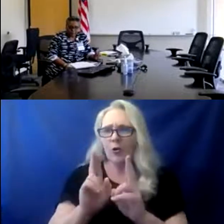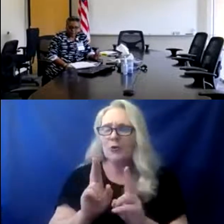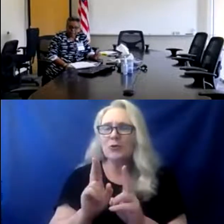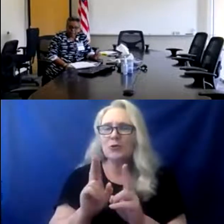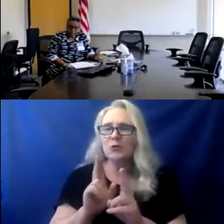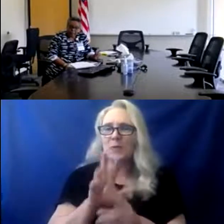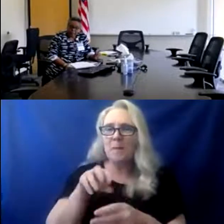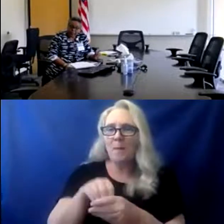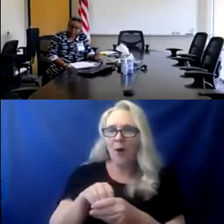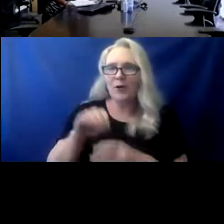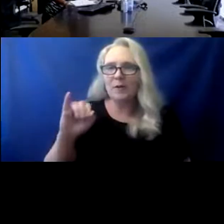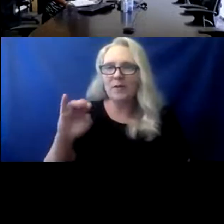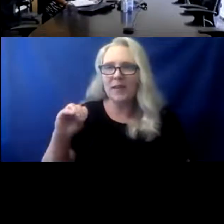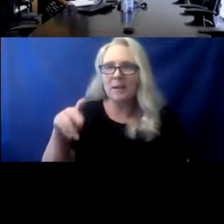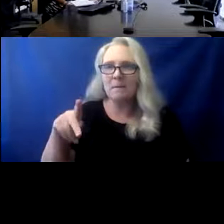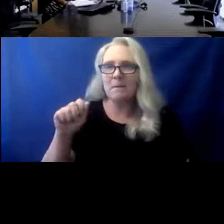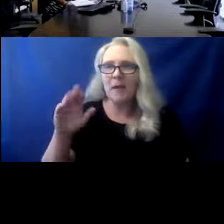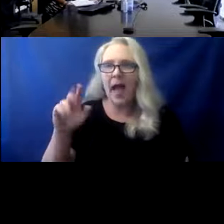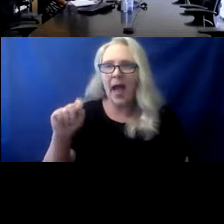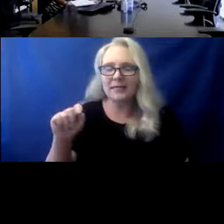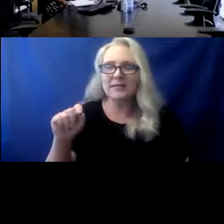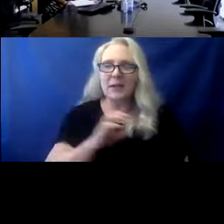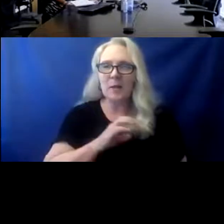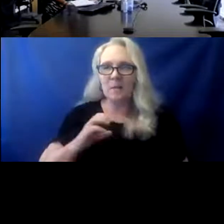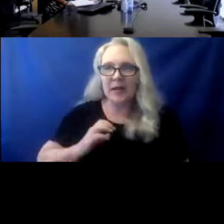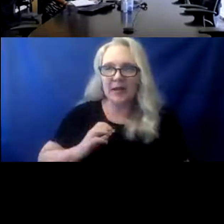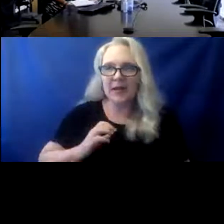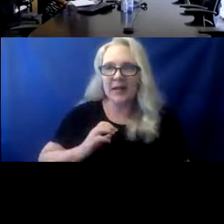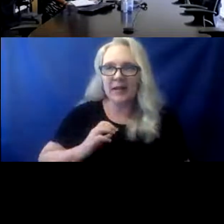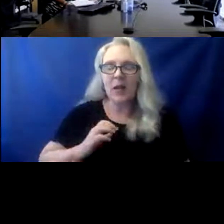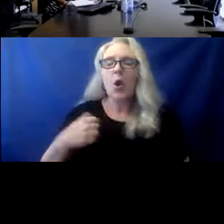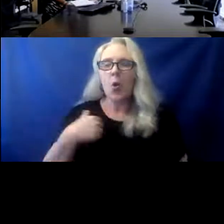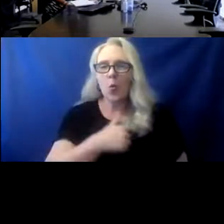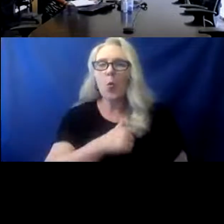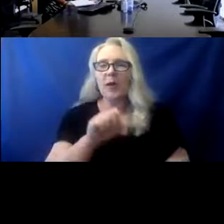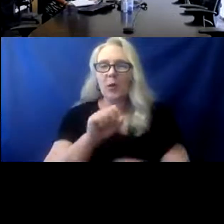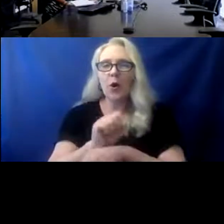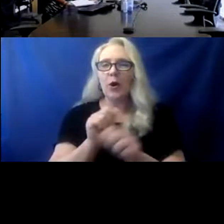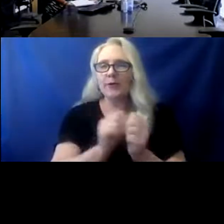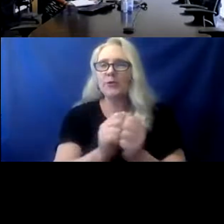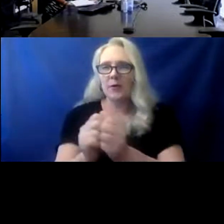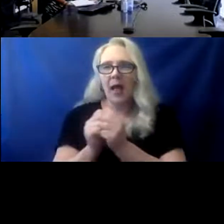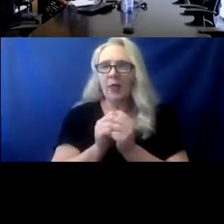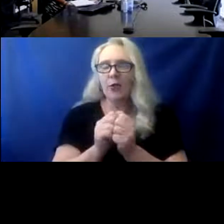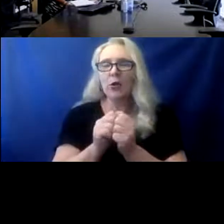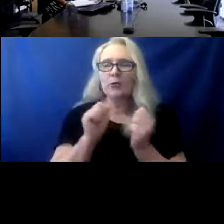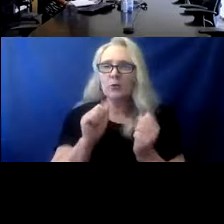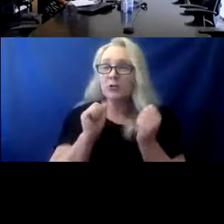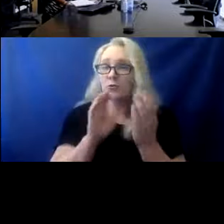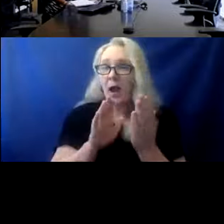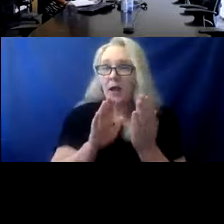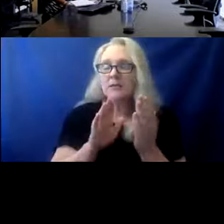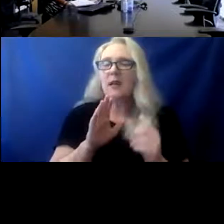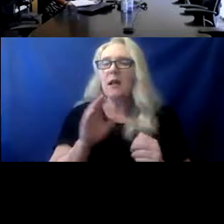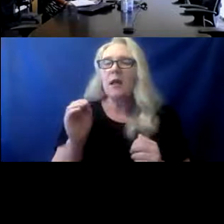the Impact Committee, as collectively we work together to address